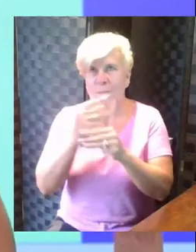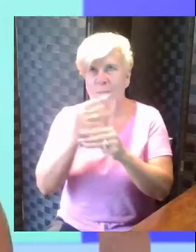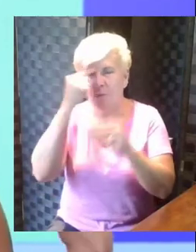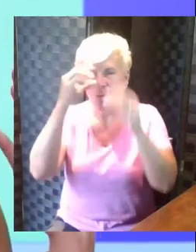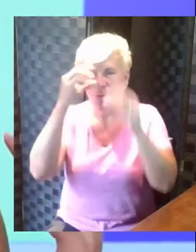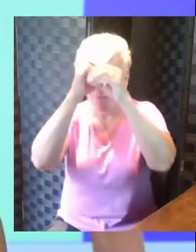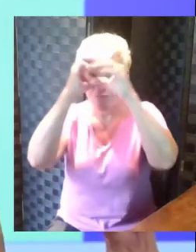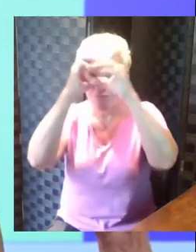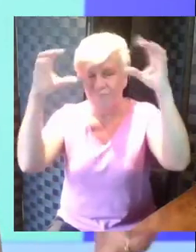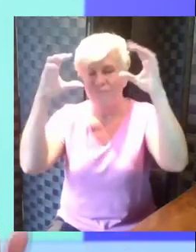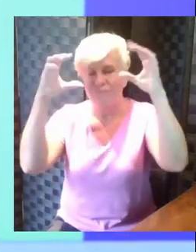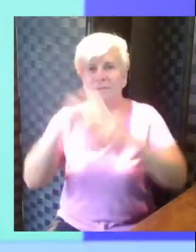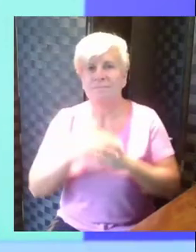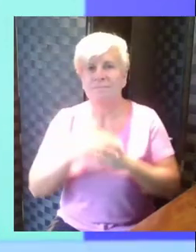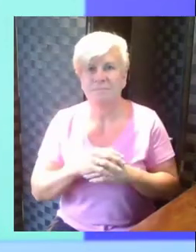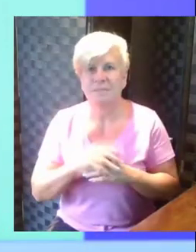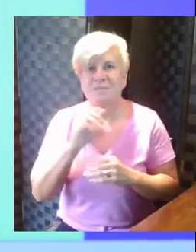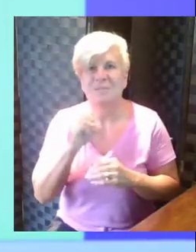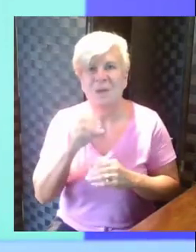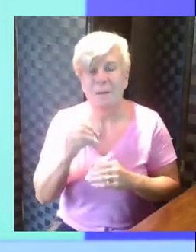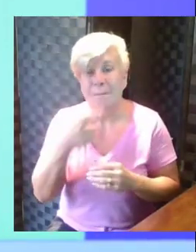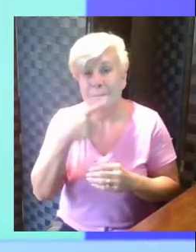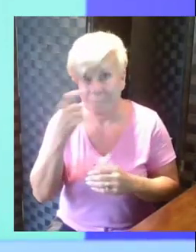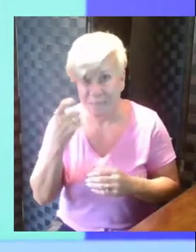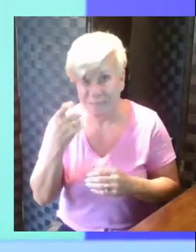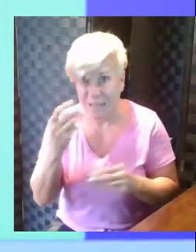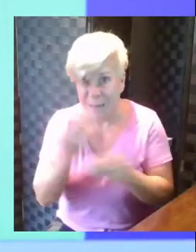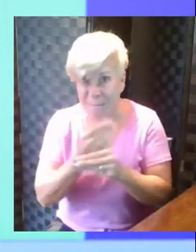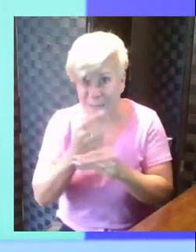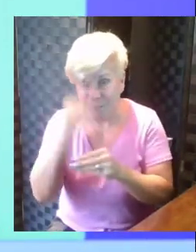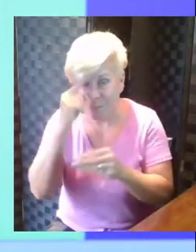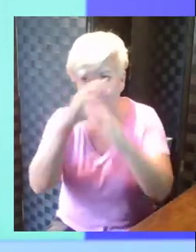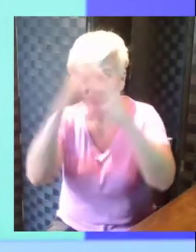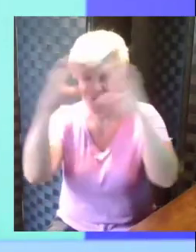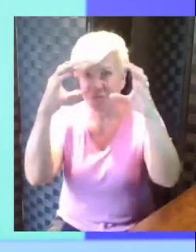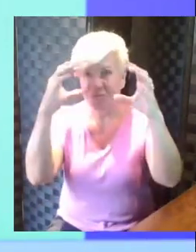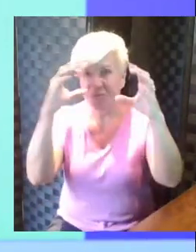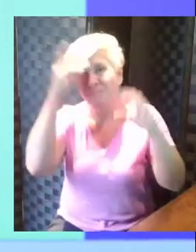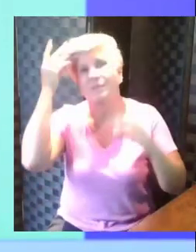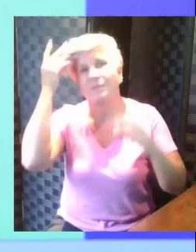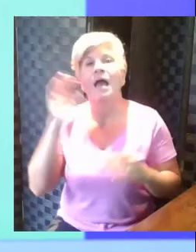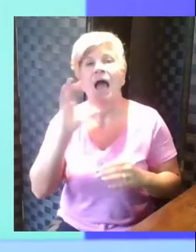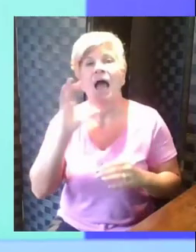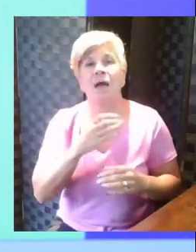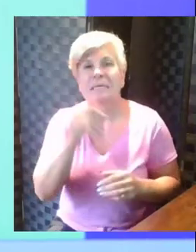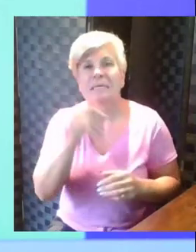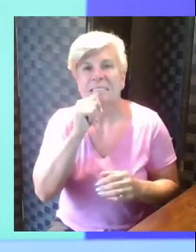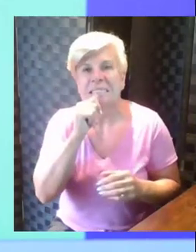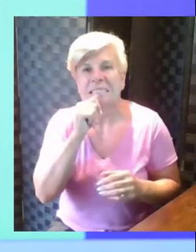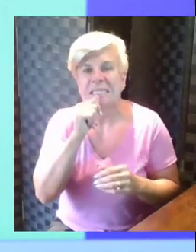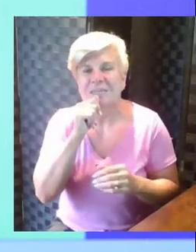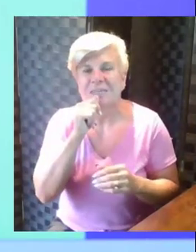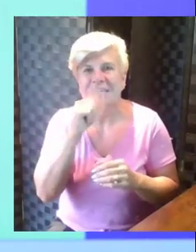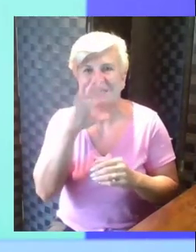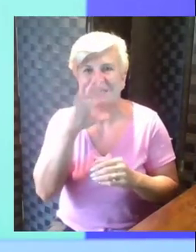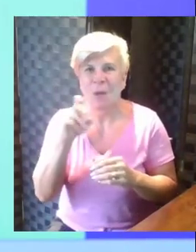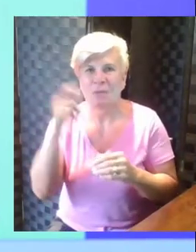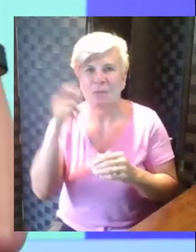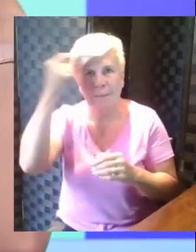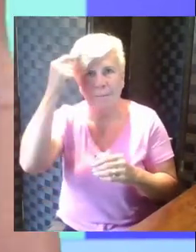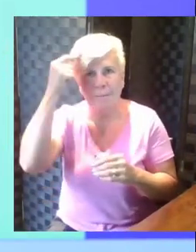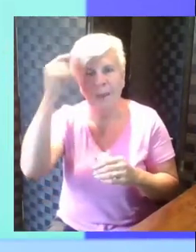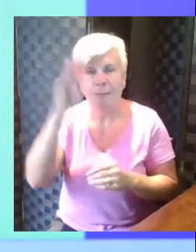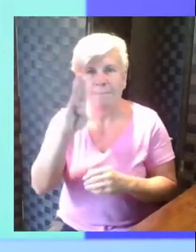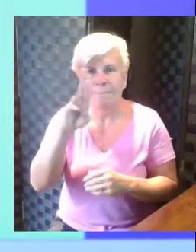grown so big. So because our math brains are so big, our secret code word today is brain,